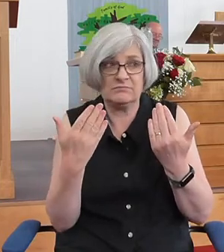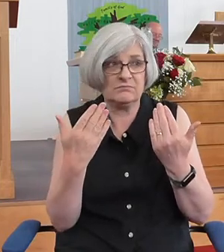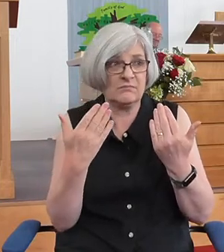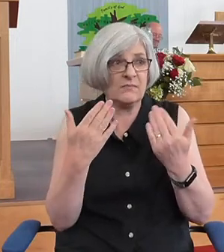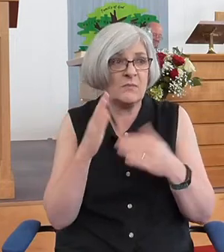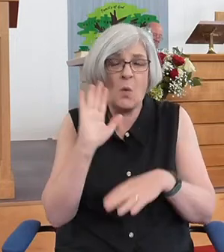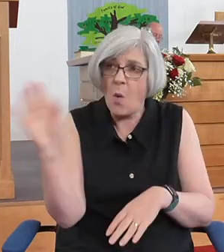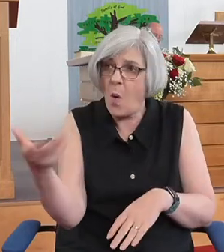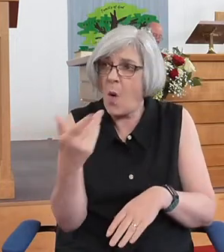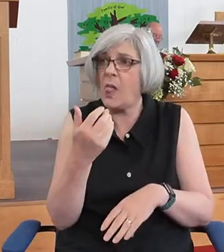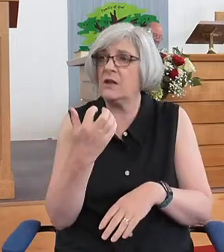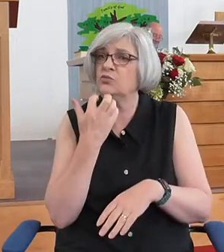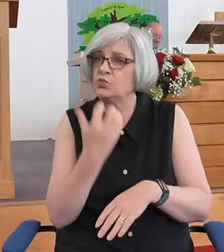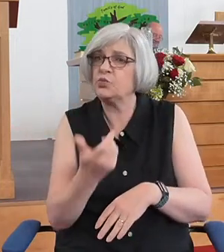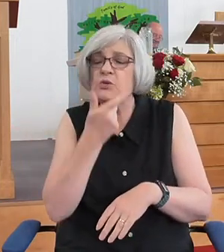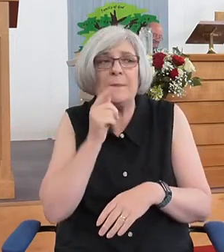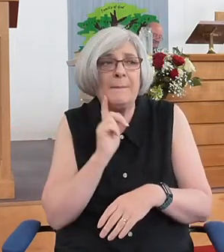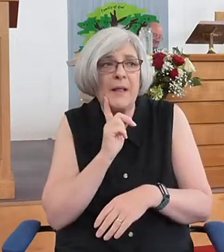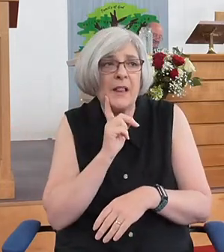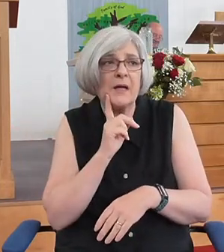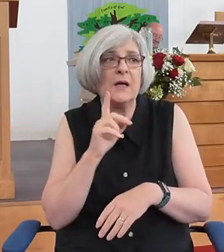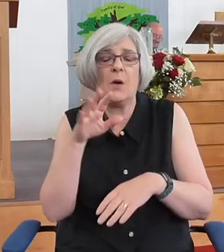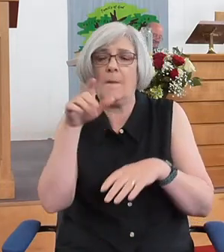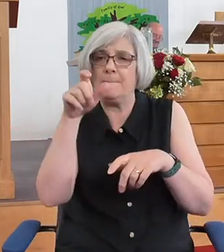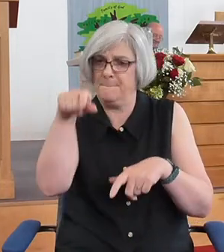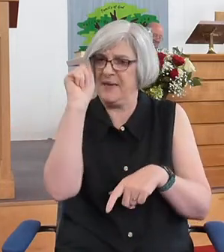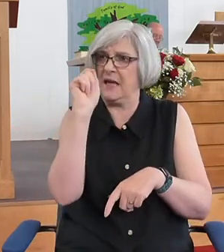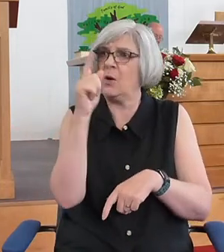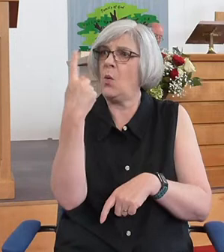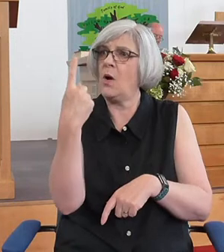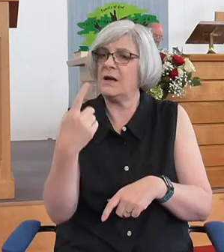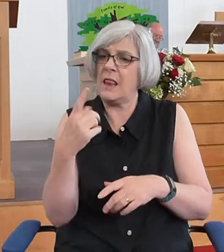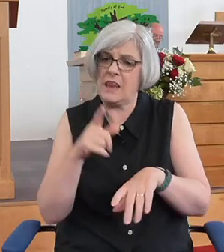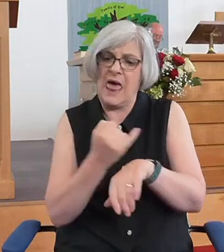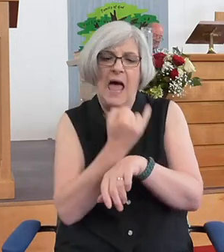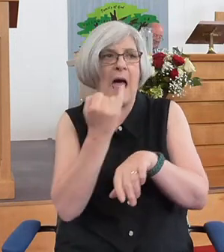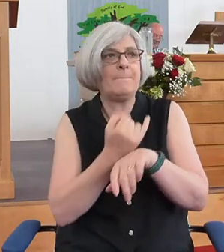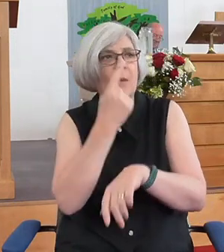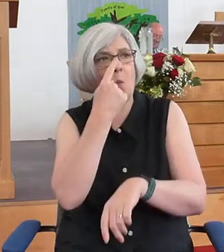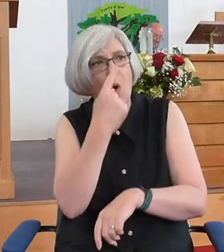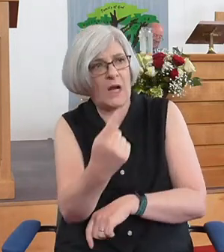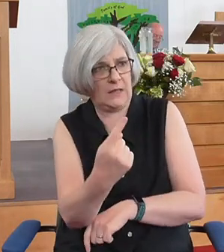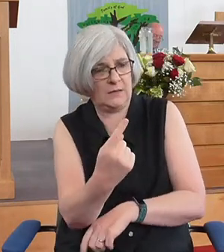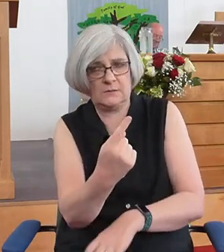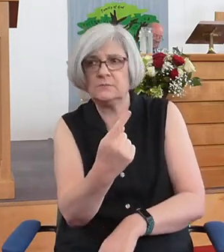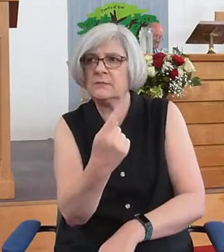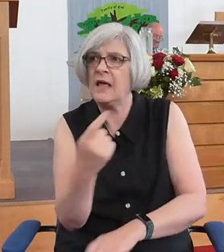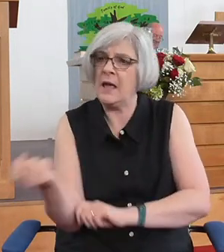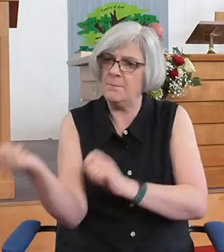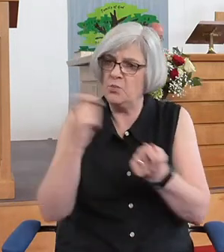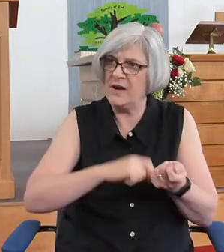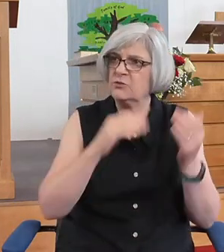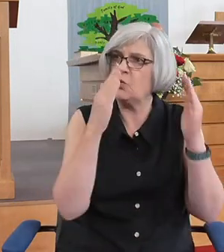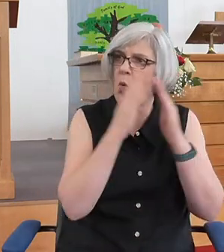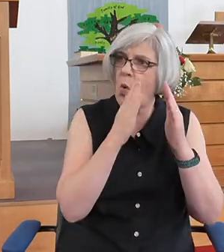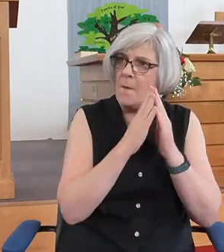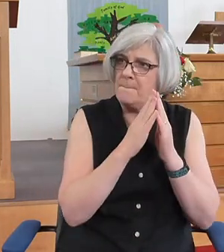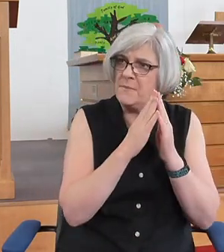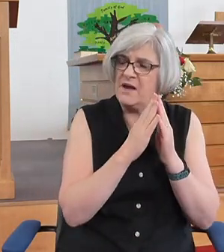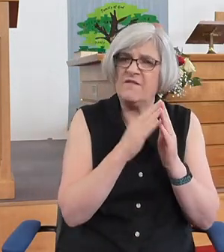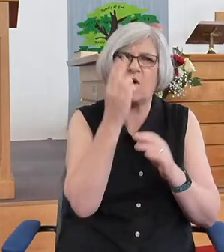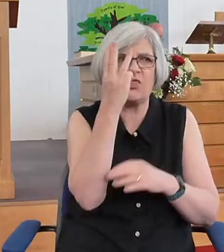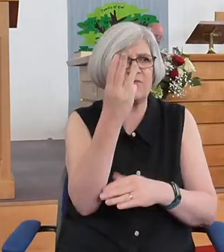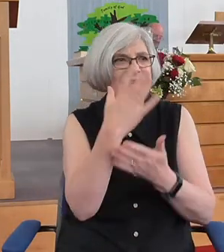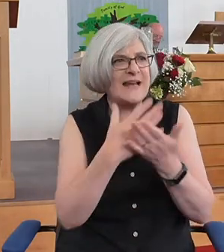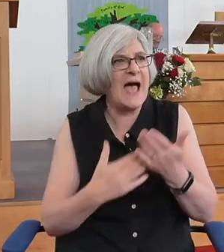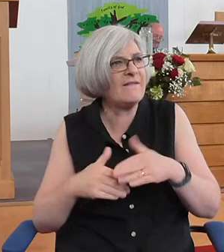Israelites were to choose a 1-yearling lamb and bring it to their homes for 3.5 days.